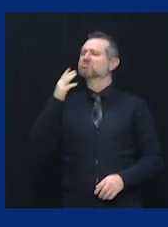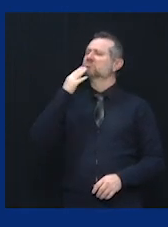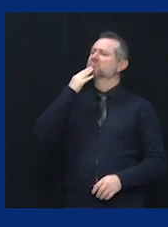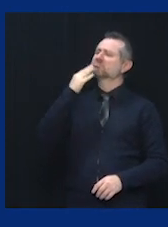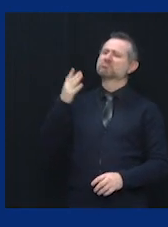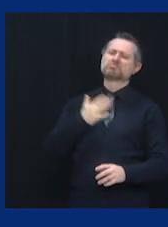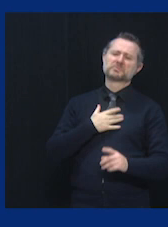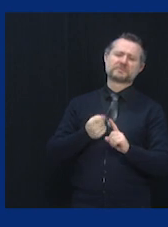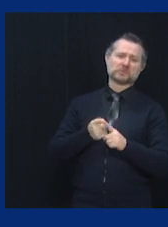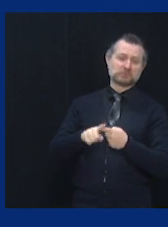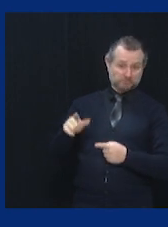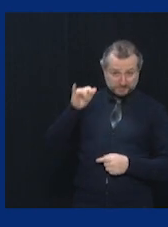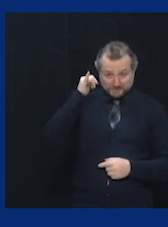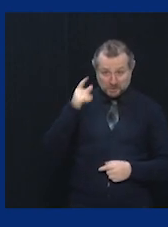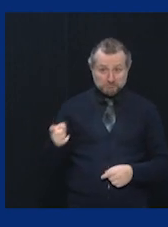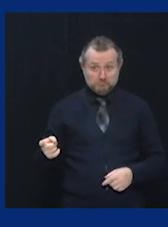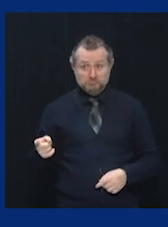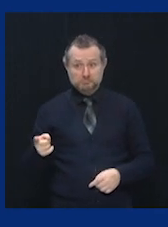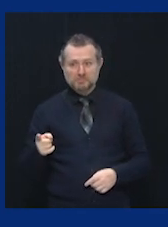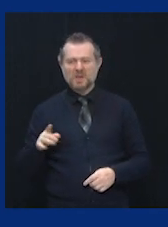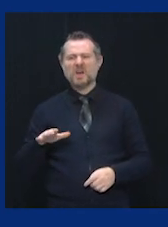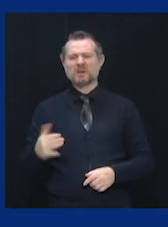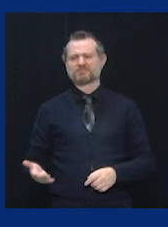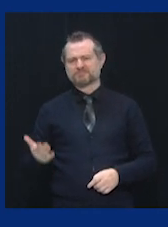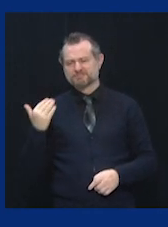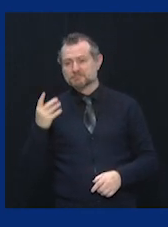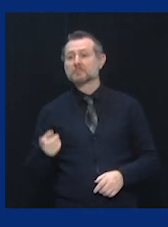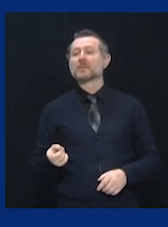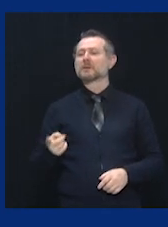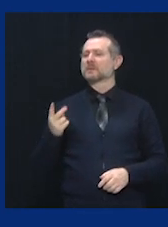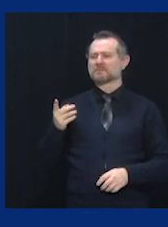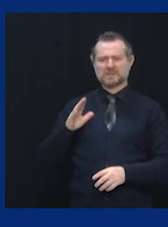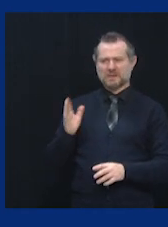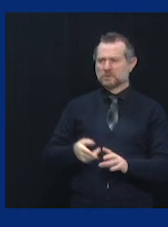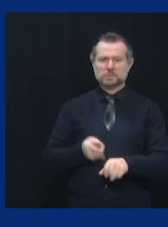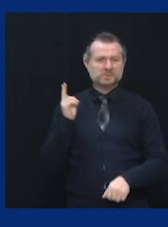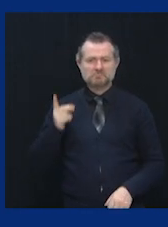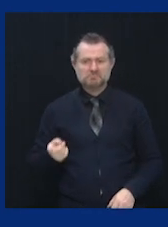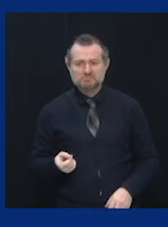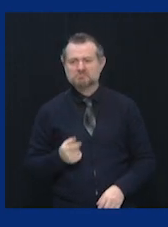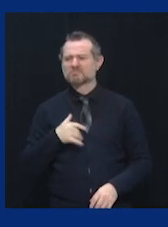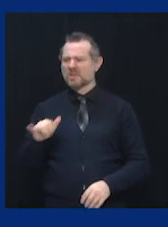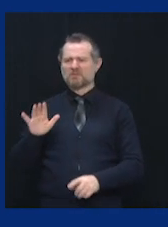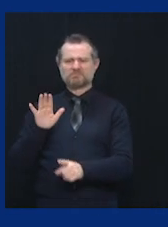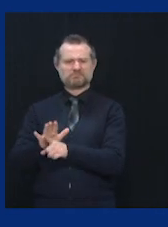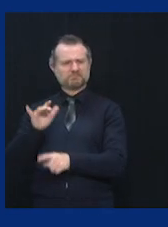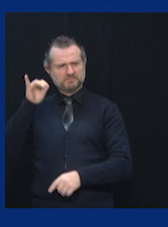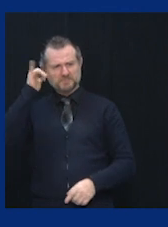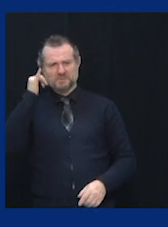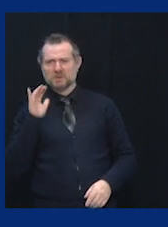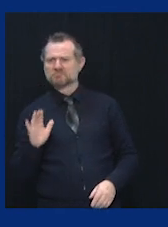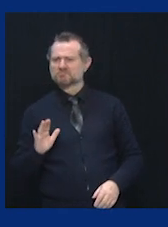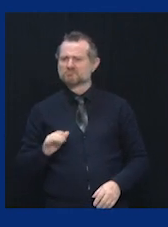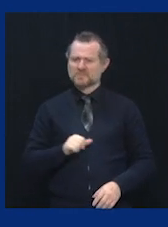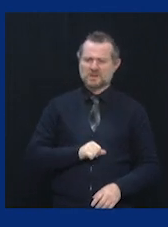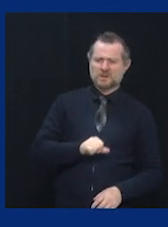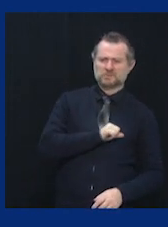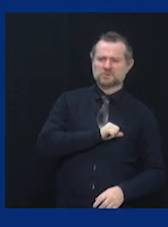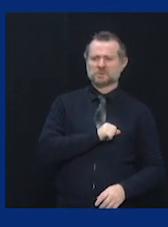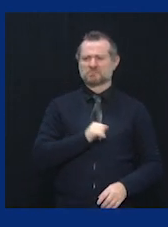Russert. That's Buffalo. That's the Buffalo spirit. That's the